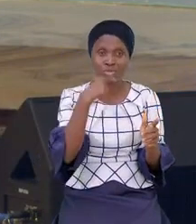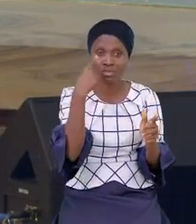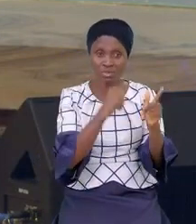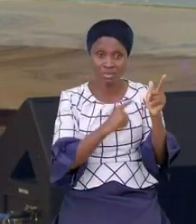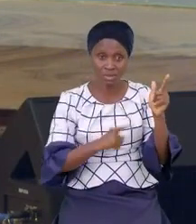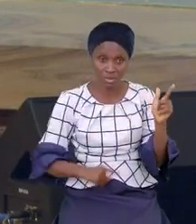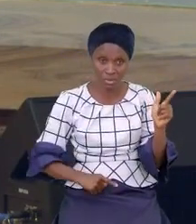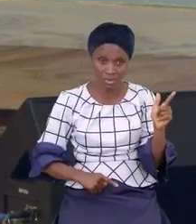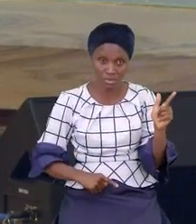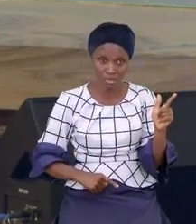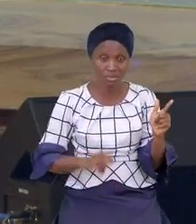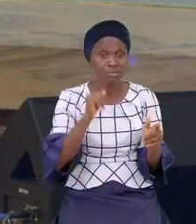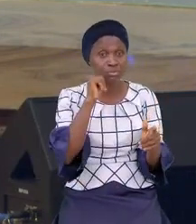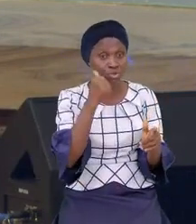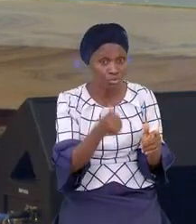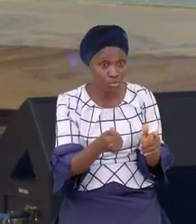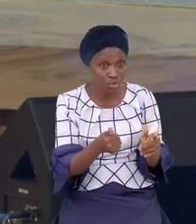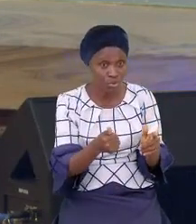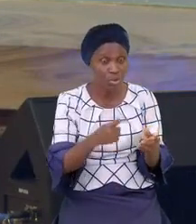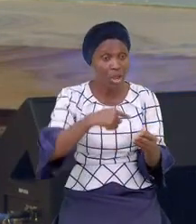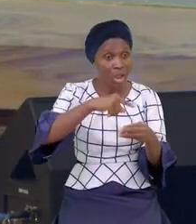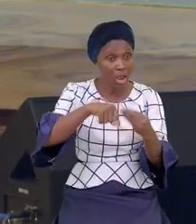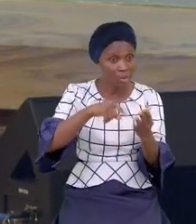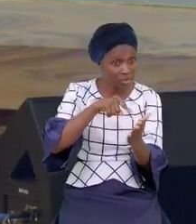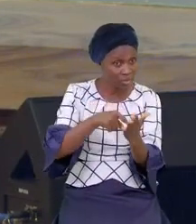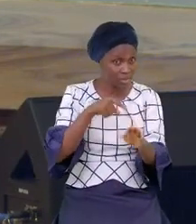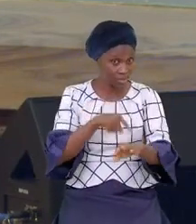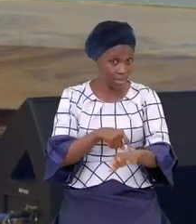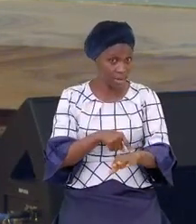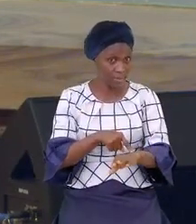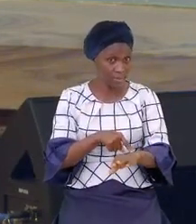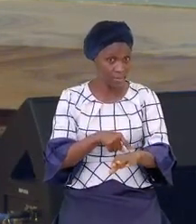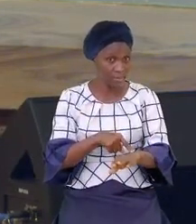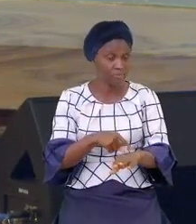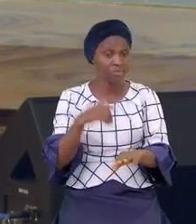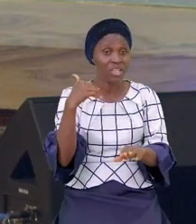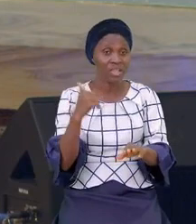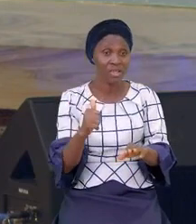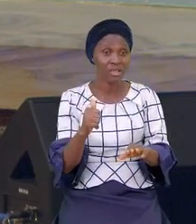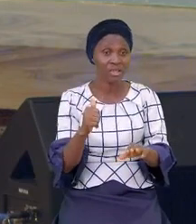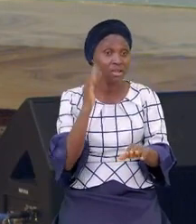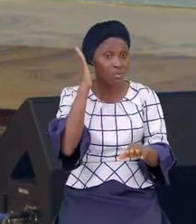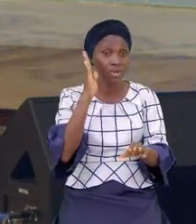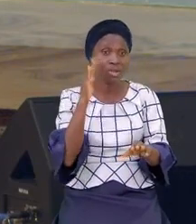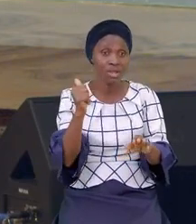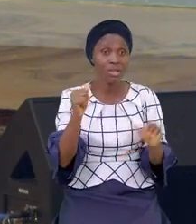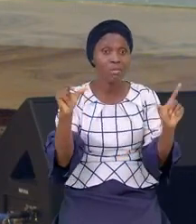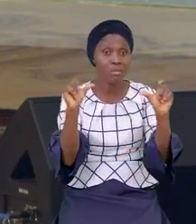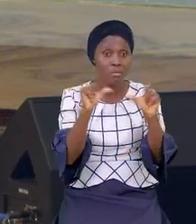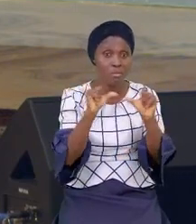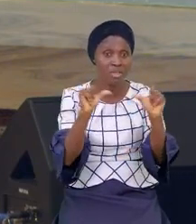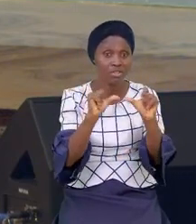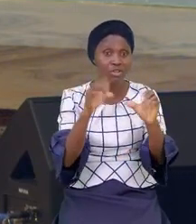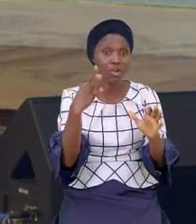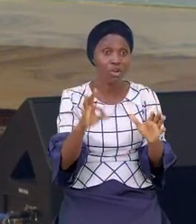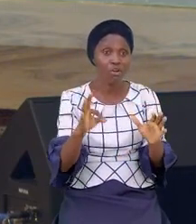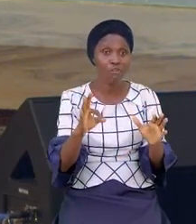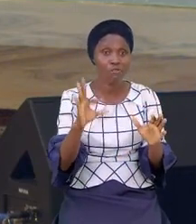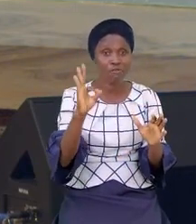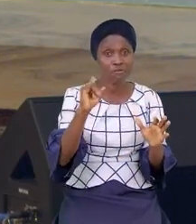the Lord, tomorrow about this time shall a measure of fine